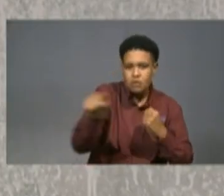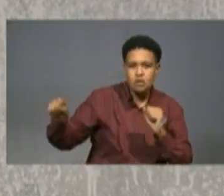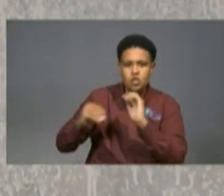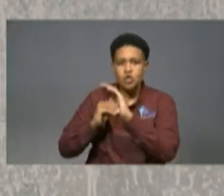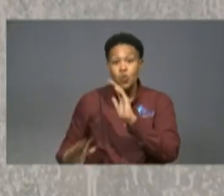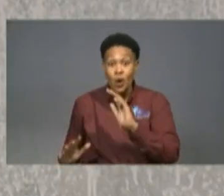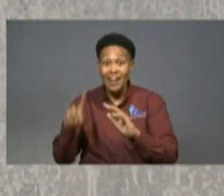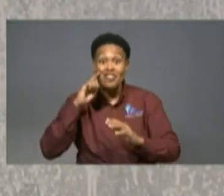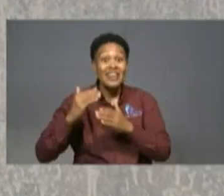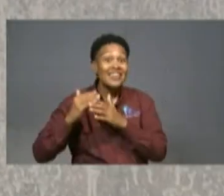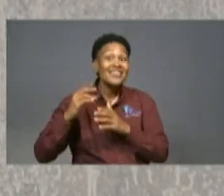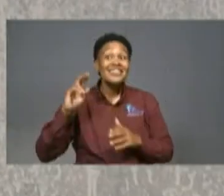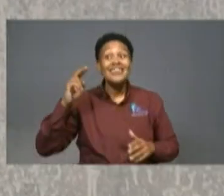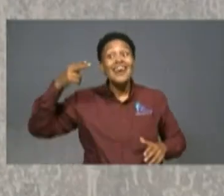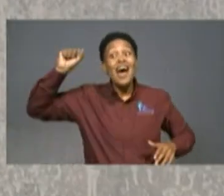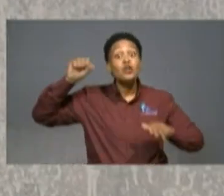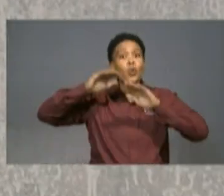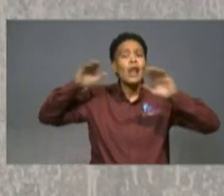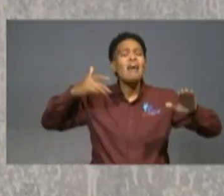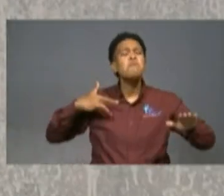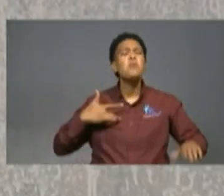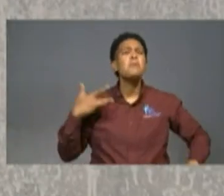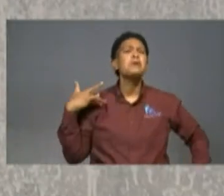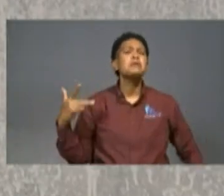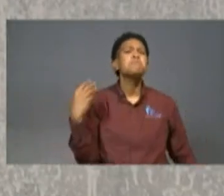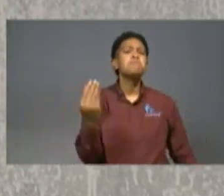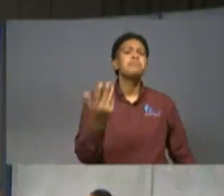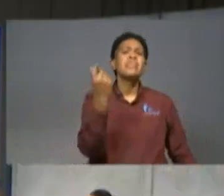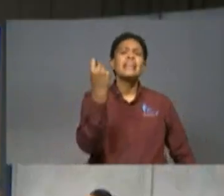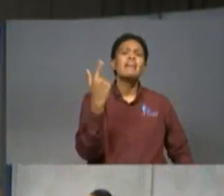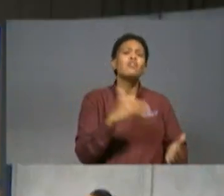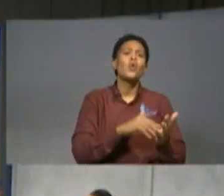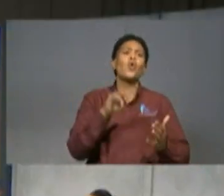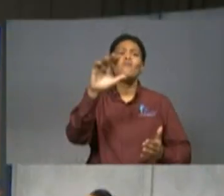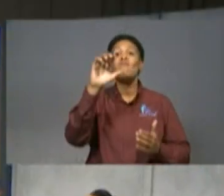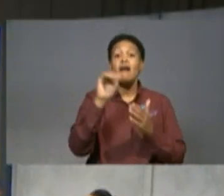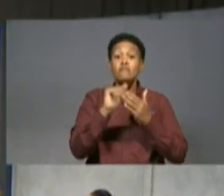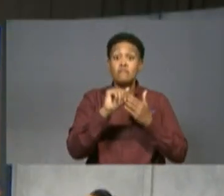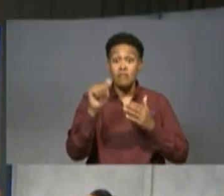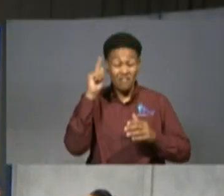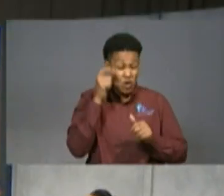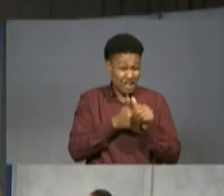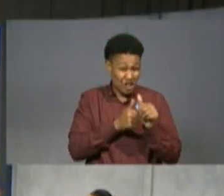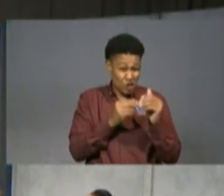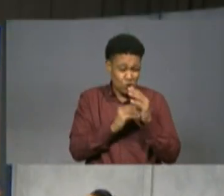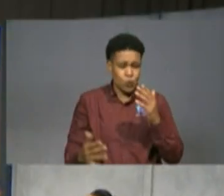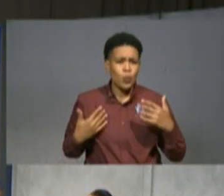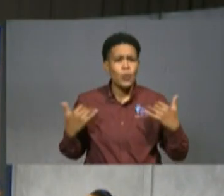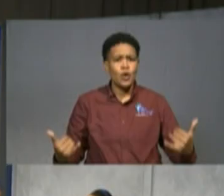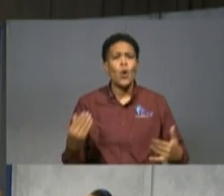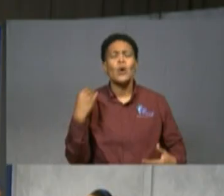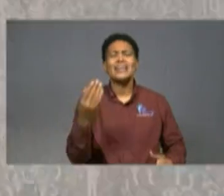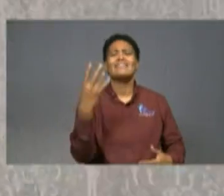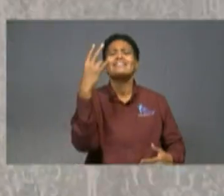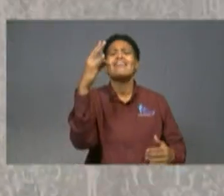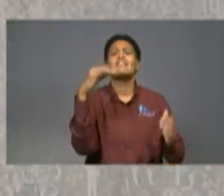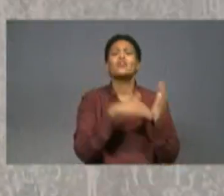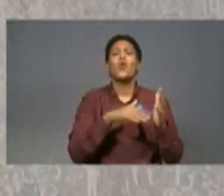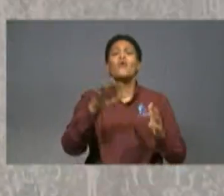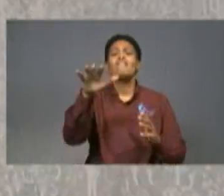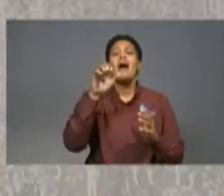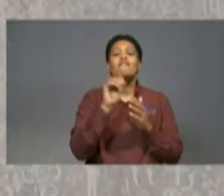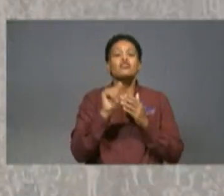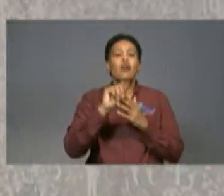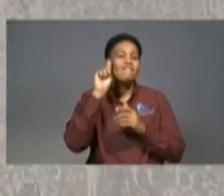at the secondary level. We used to give $11,500 per student. We now give $17,500